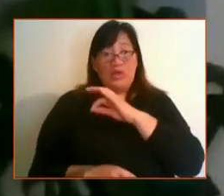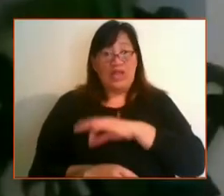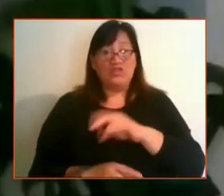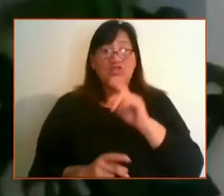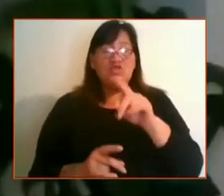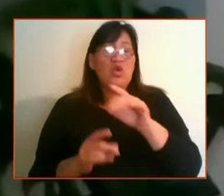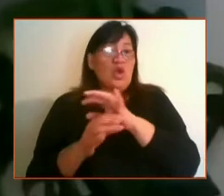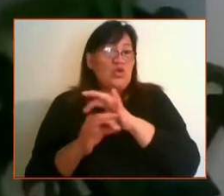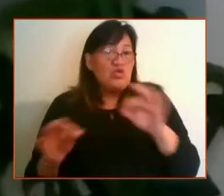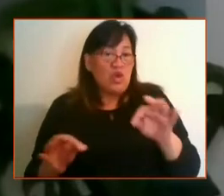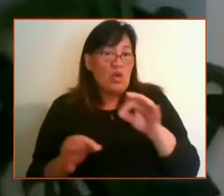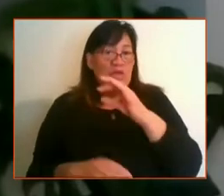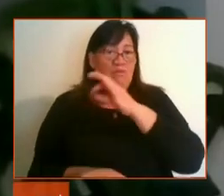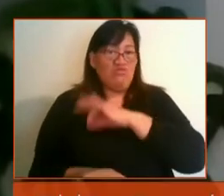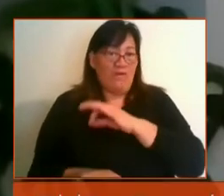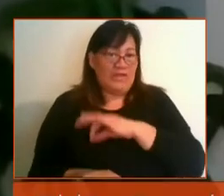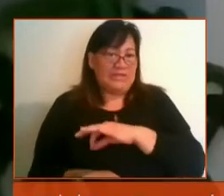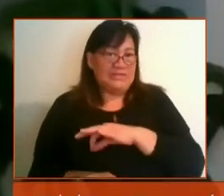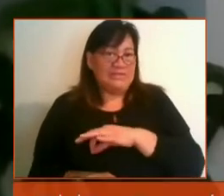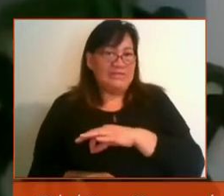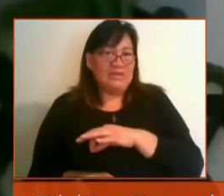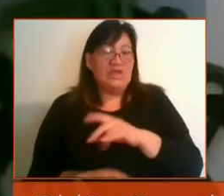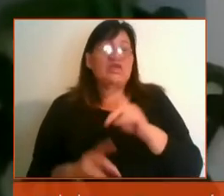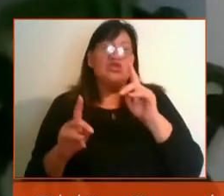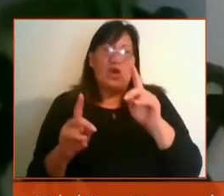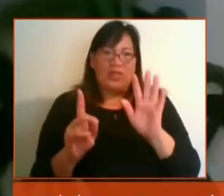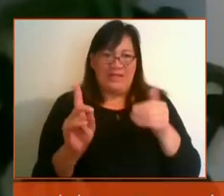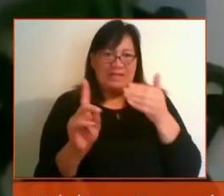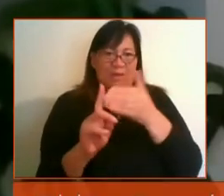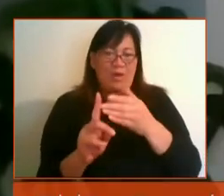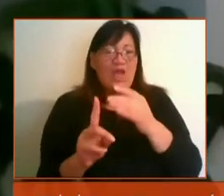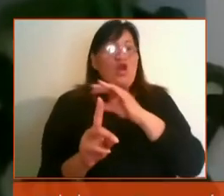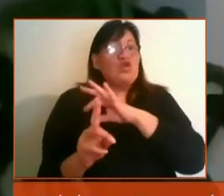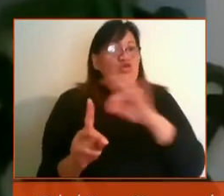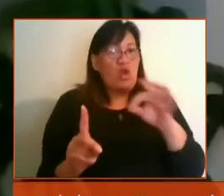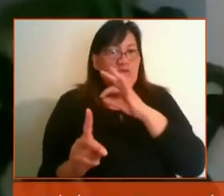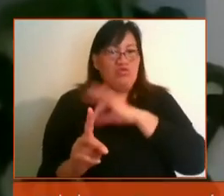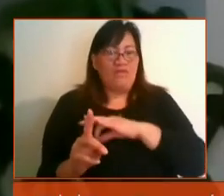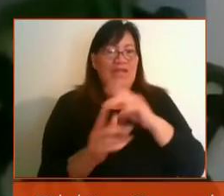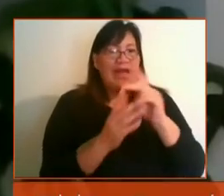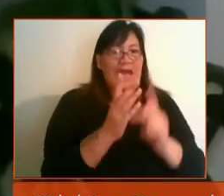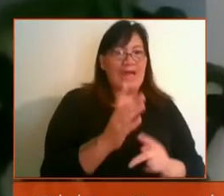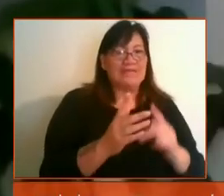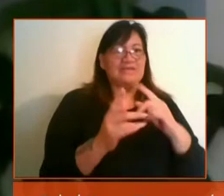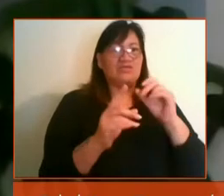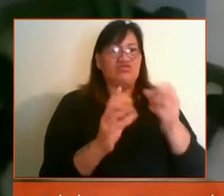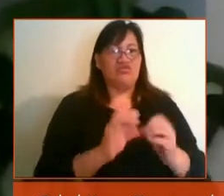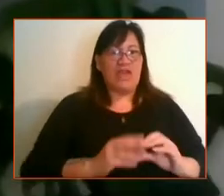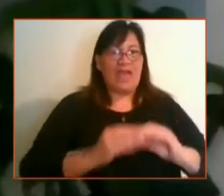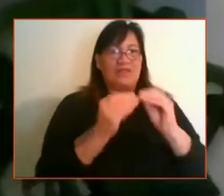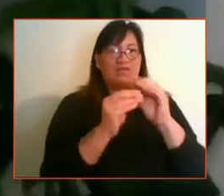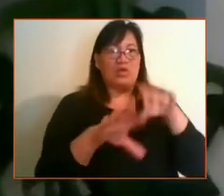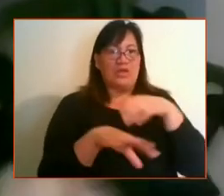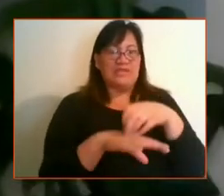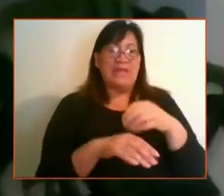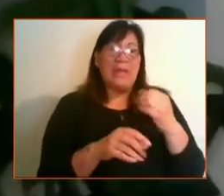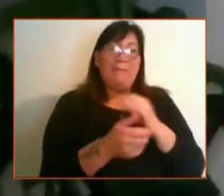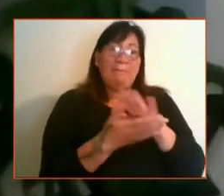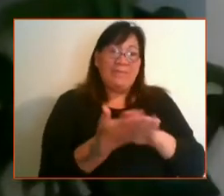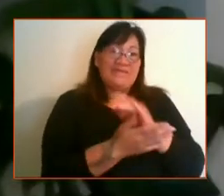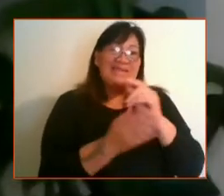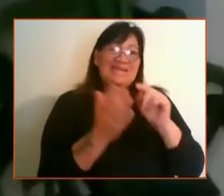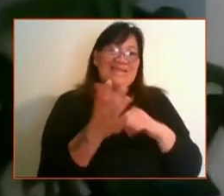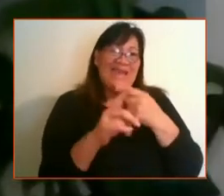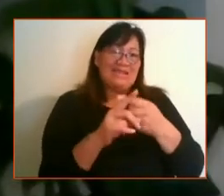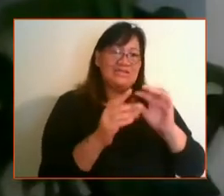non-profit, that's the important element of that, to non-profit art and creative organisations, making them tax deductible like